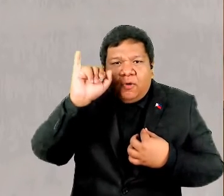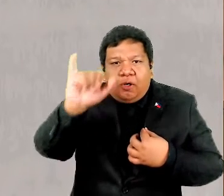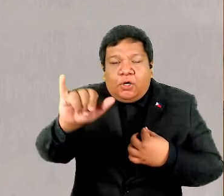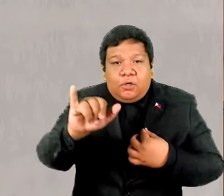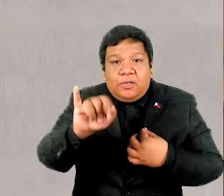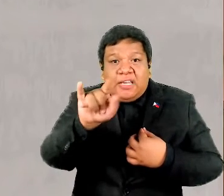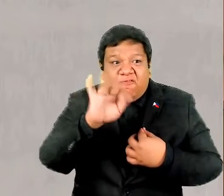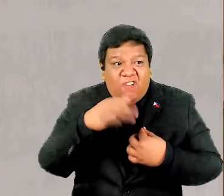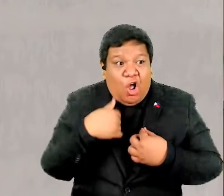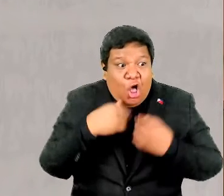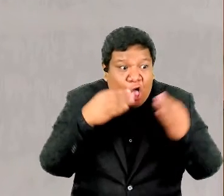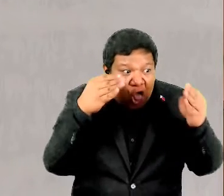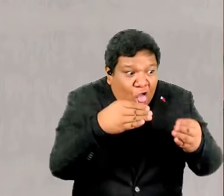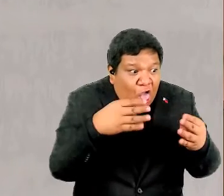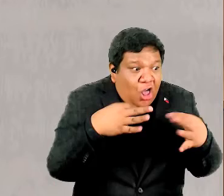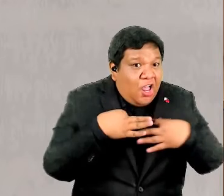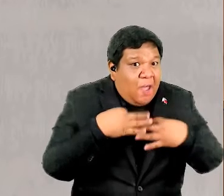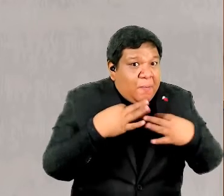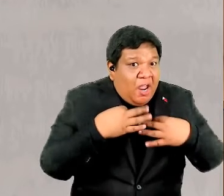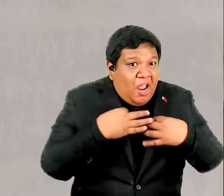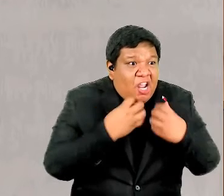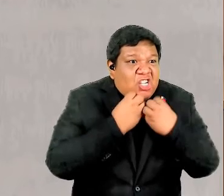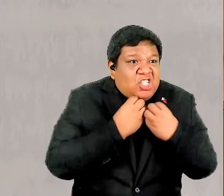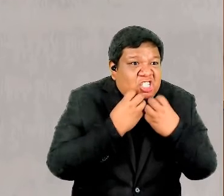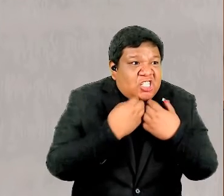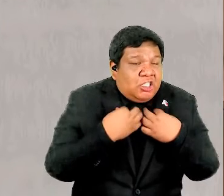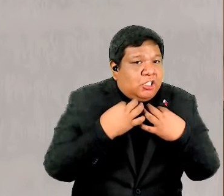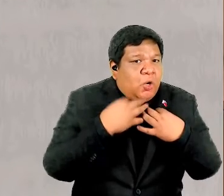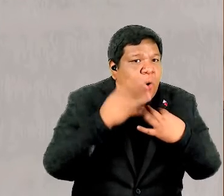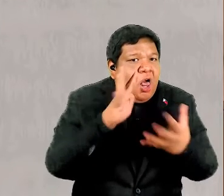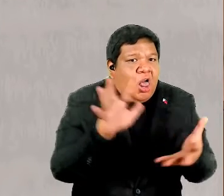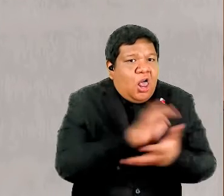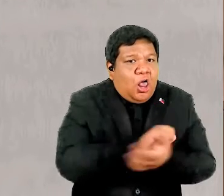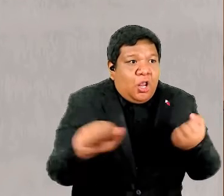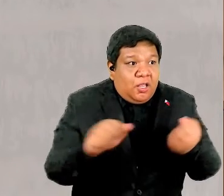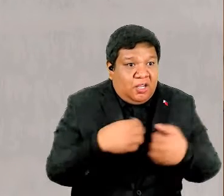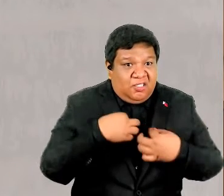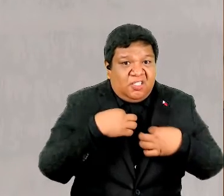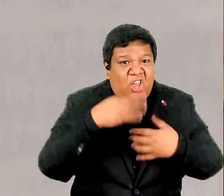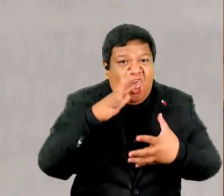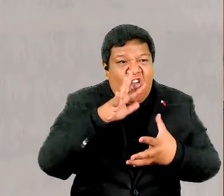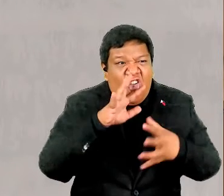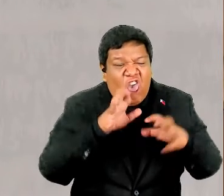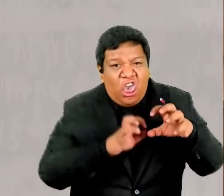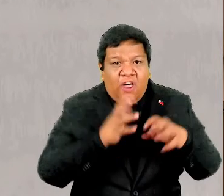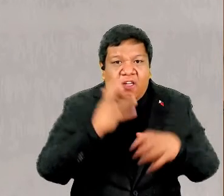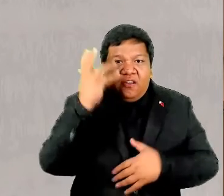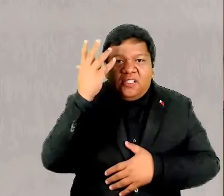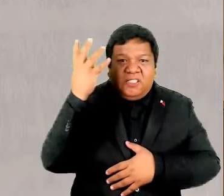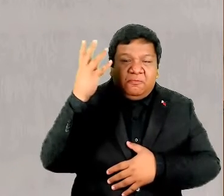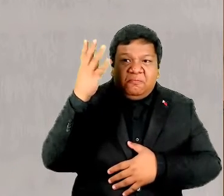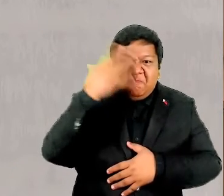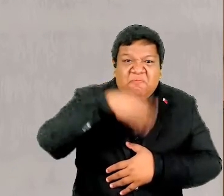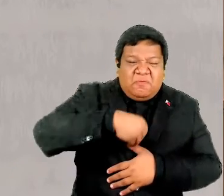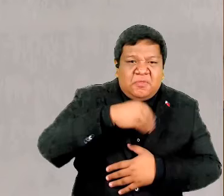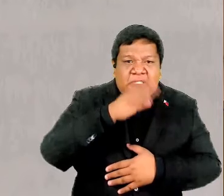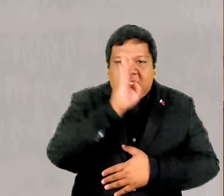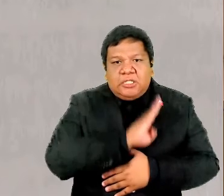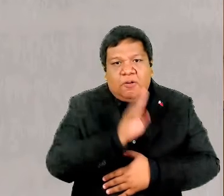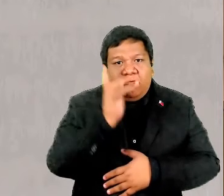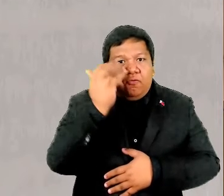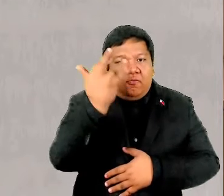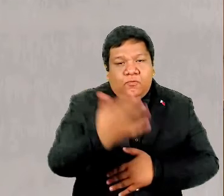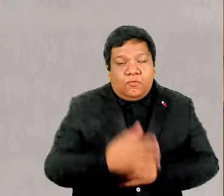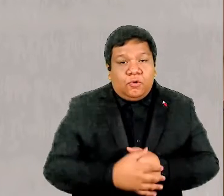If you treasure your clothes, masisira din yun. They will lose their beauty over time. Second, Jesus